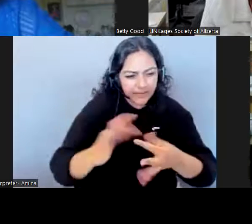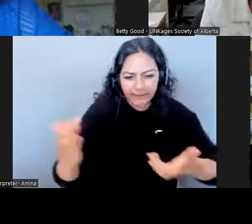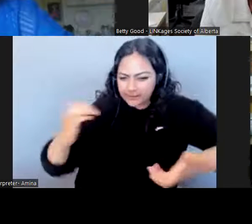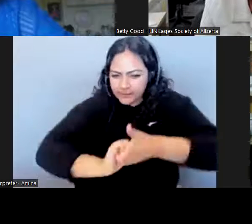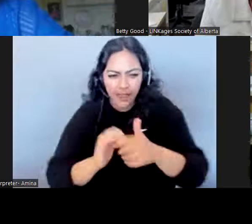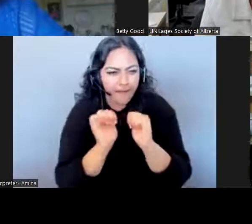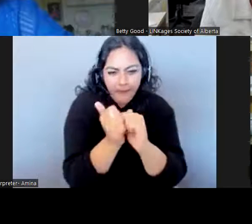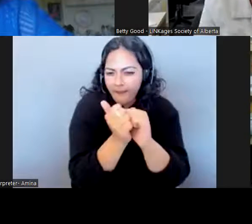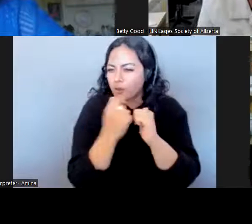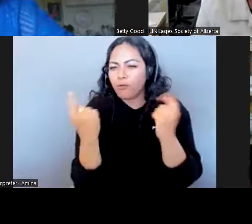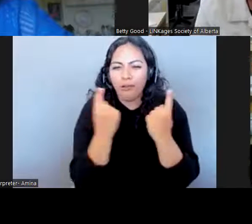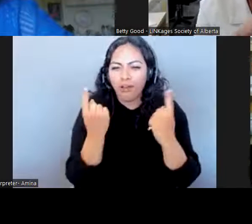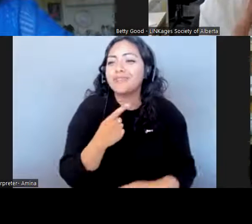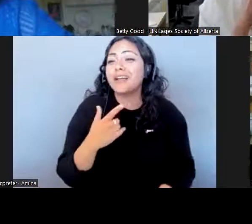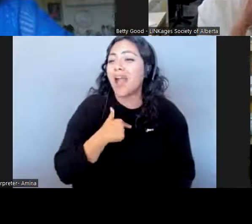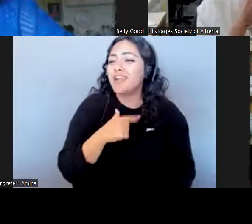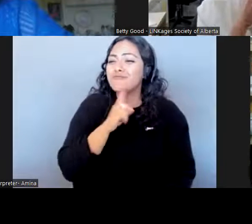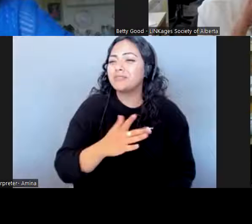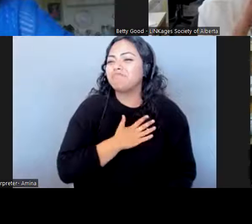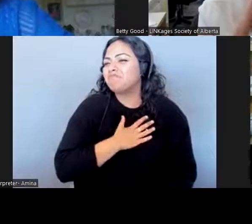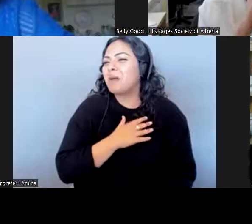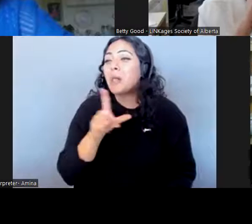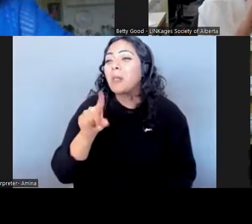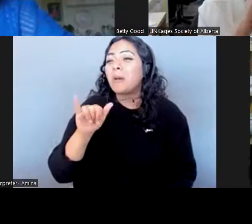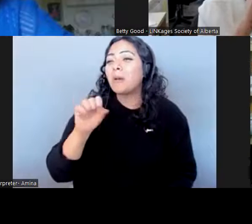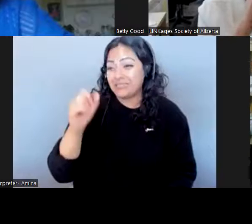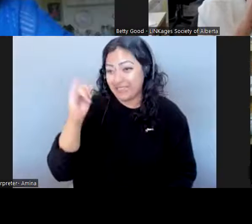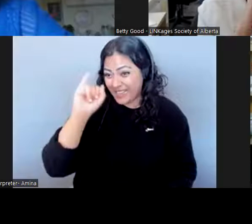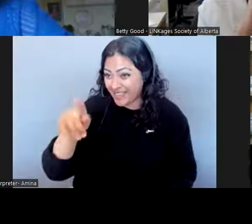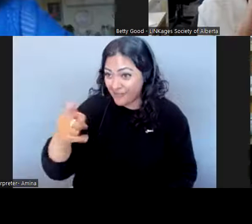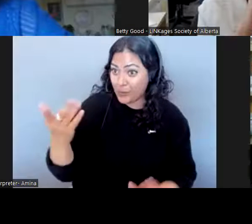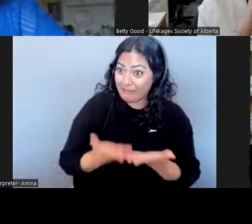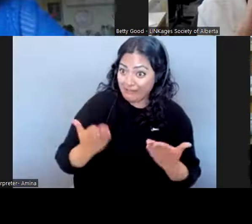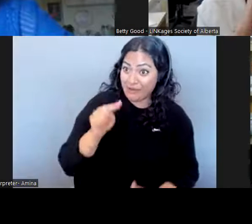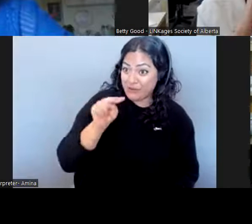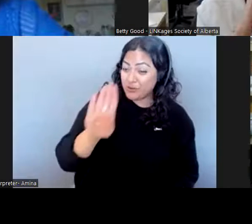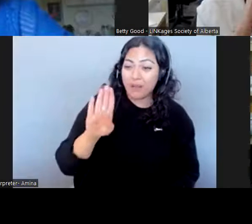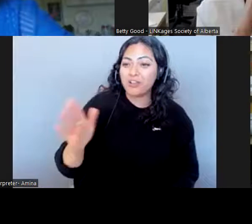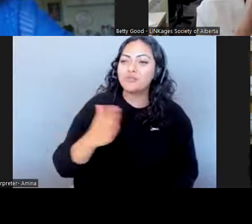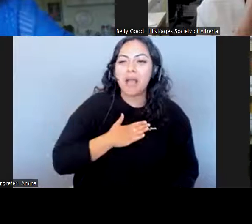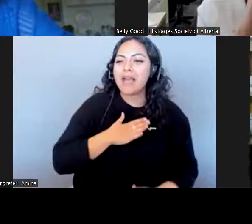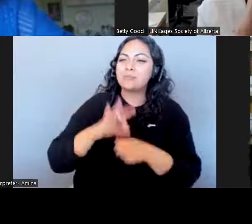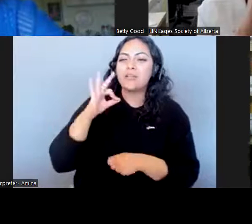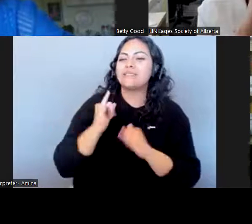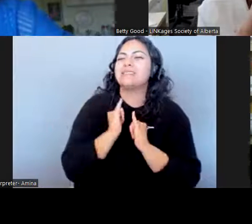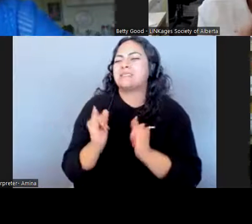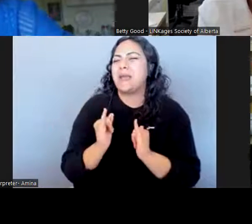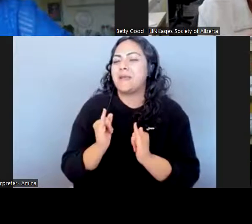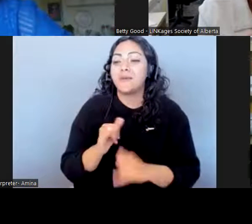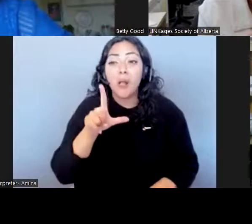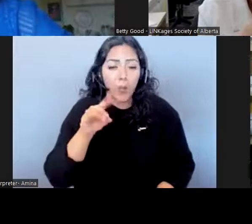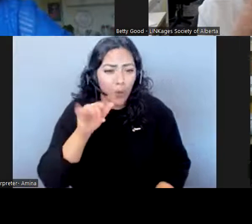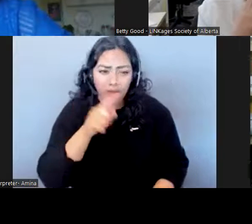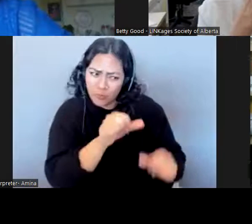Lois. You'd be my kindred spirit if you lived in New Brunswick, you know that. Keep on doing what you're doing. Well,